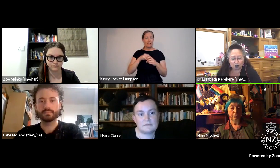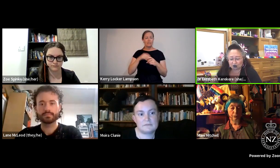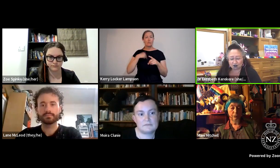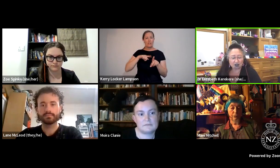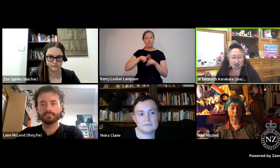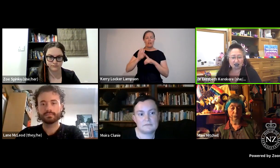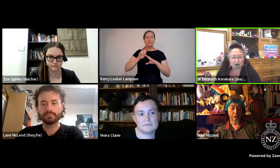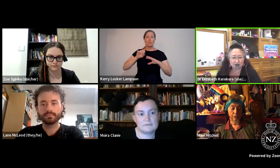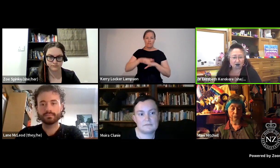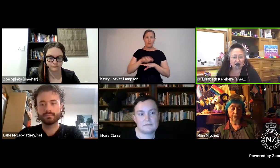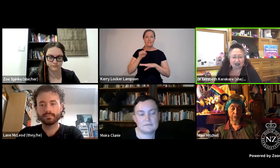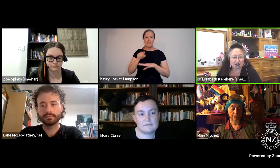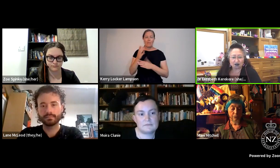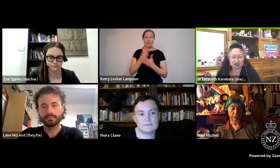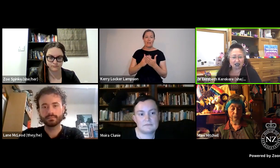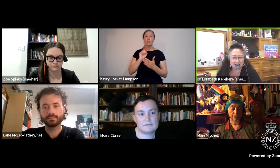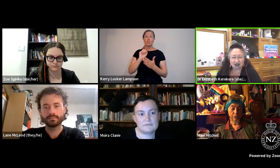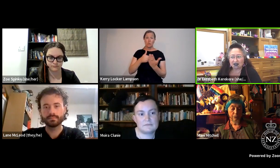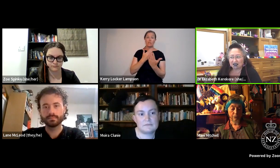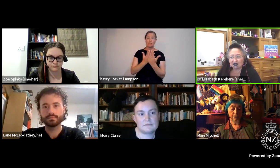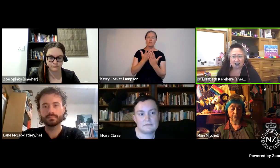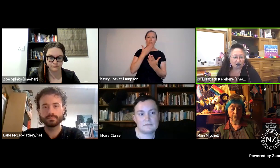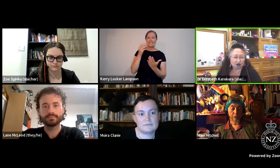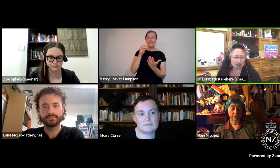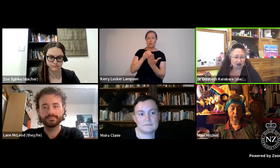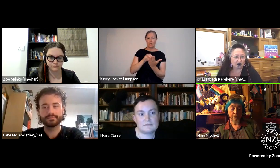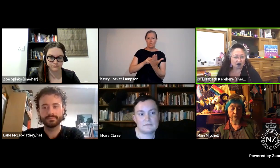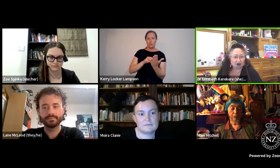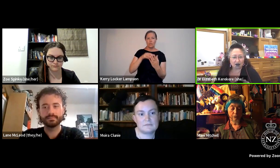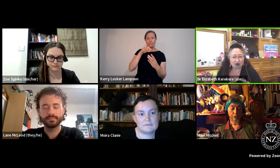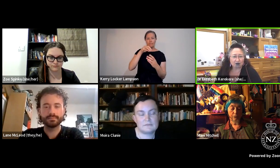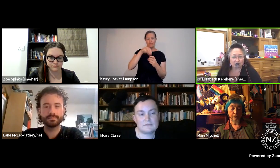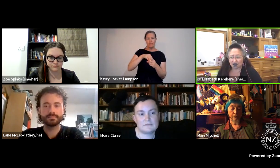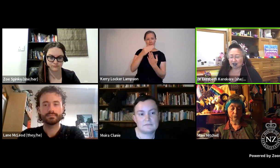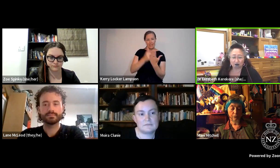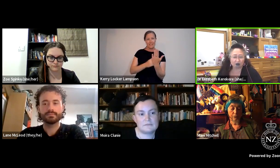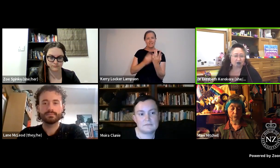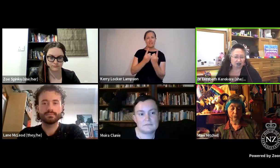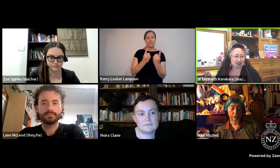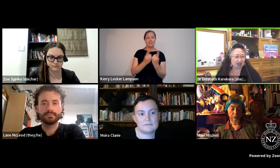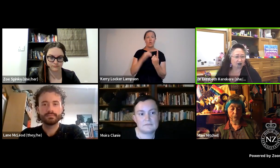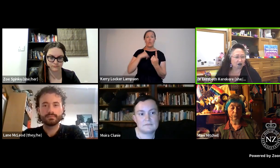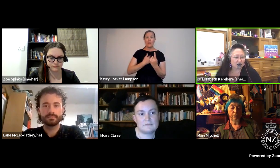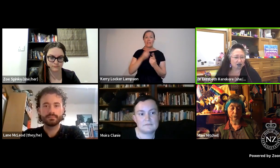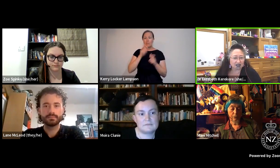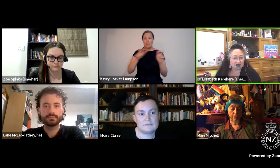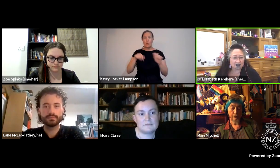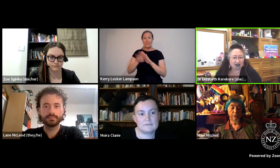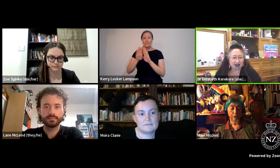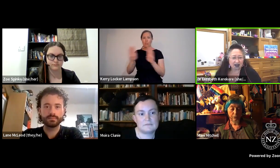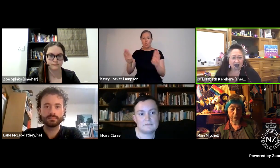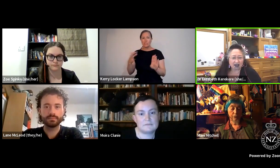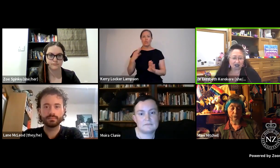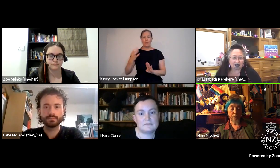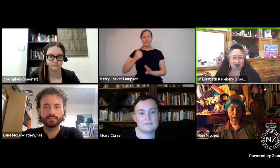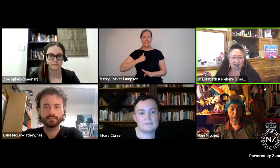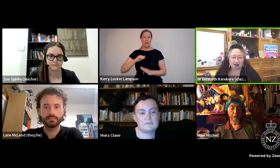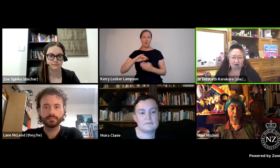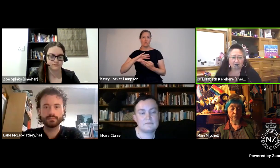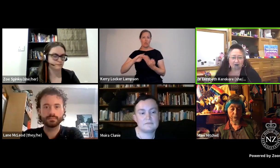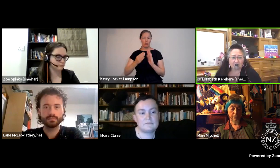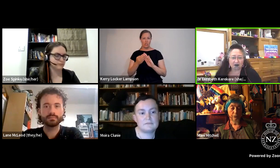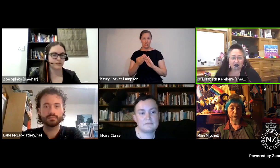So for your submission, absolutely say those things. These are the criteria. We need people in there who represent our communities and have a